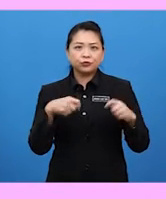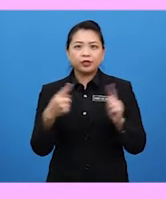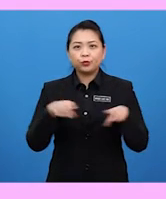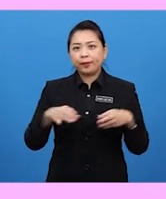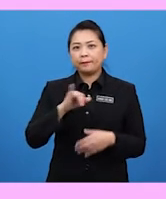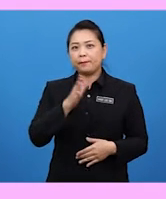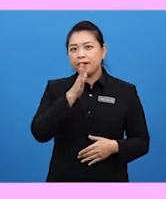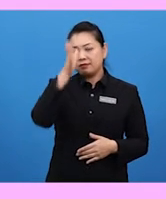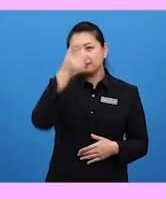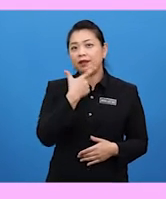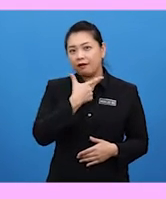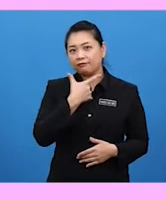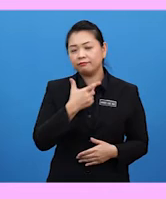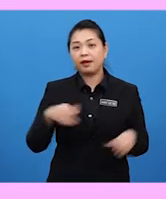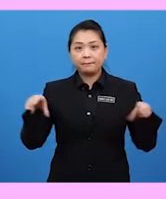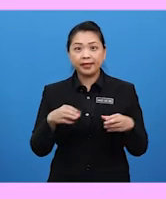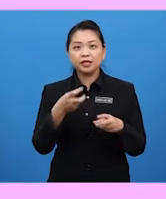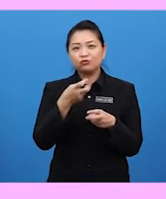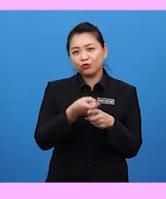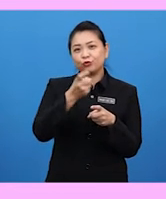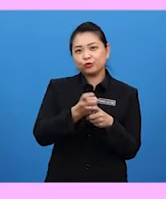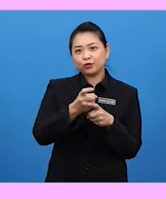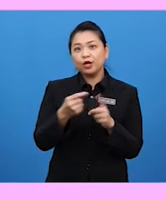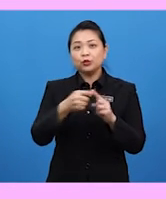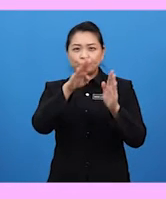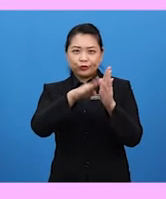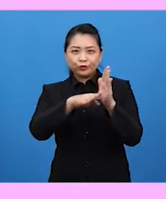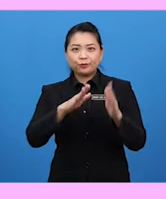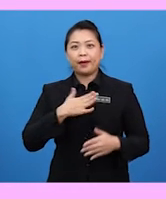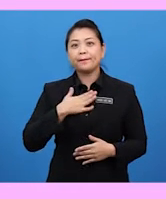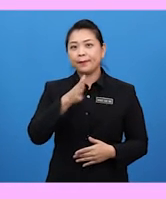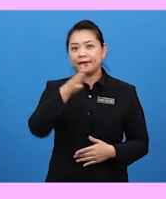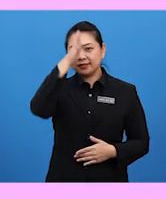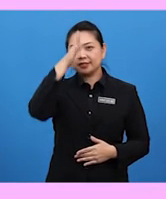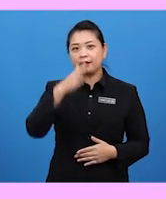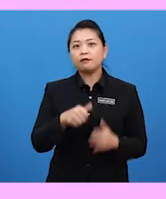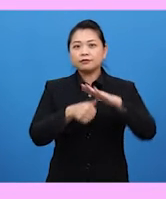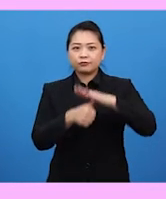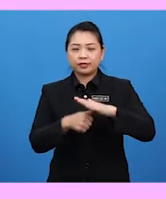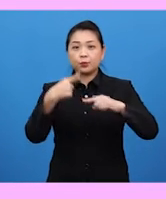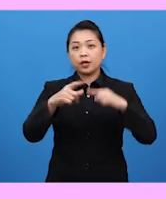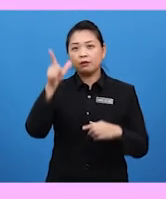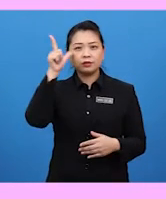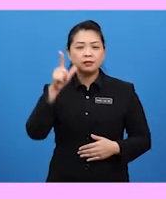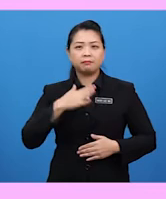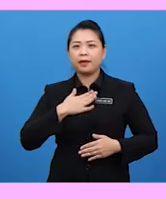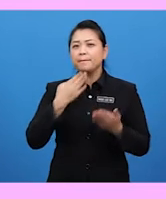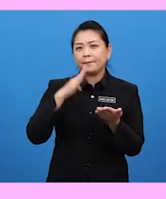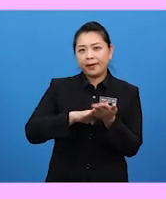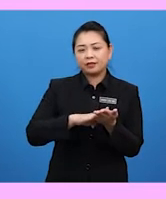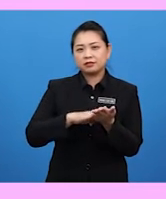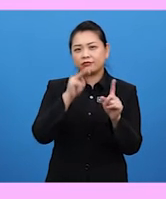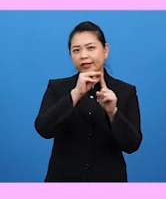I'll try to make my parents laugh by making jokes to reduce my parents' level of stress when looking at my bad